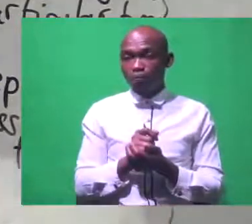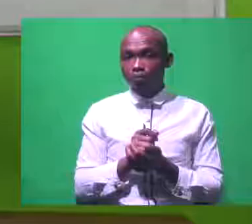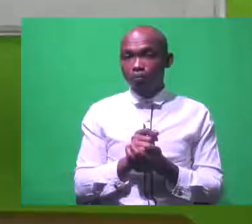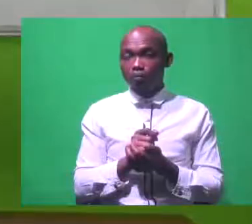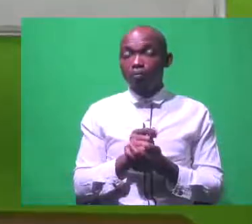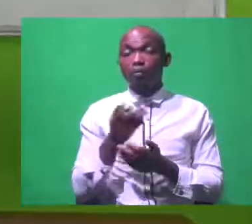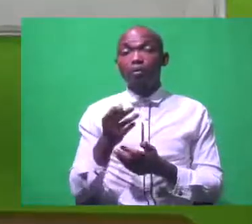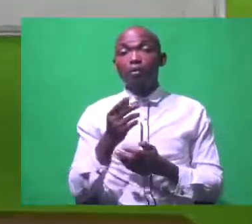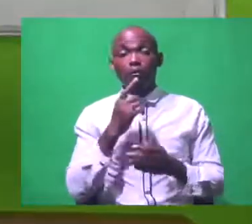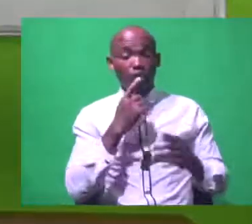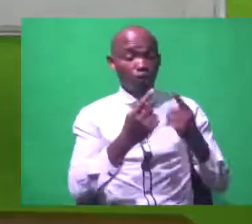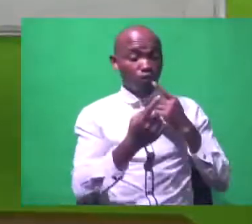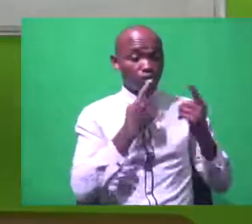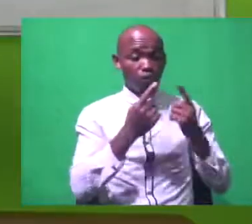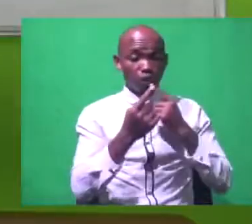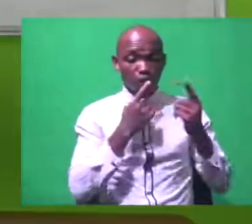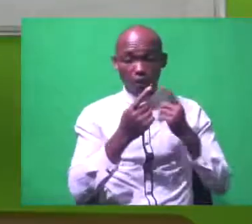So when we are talking about